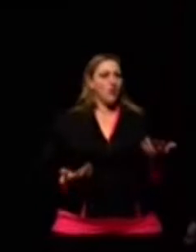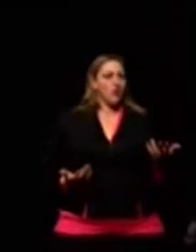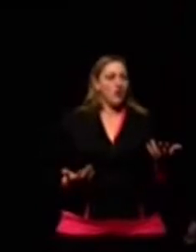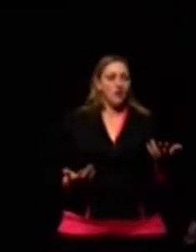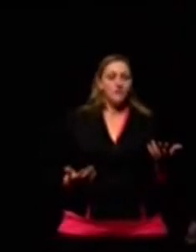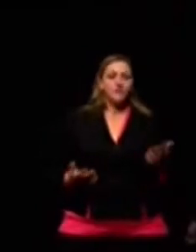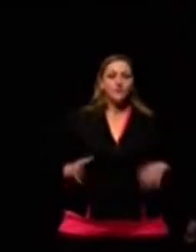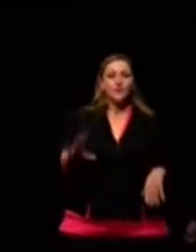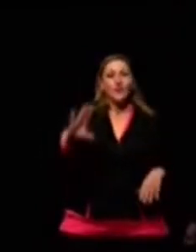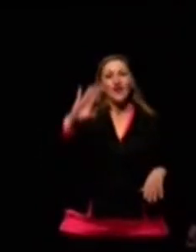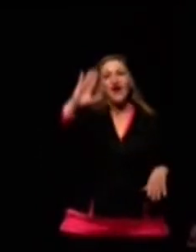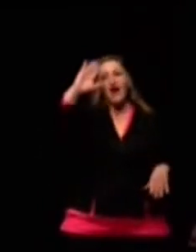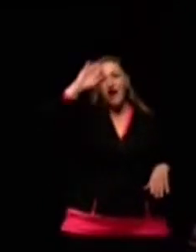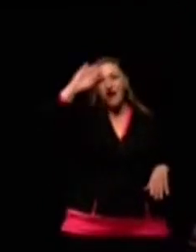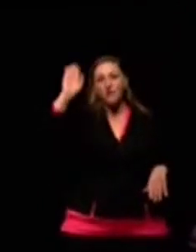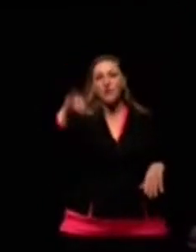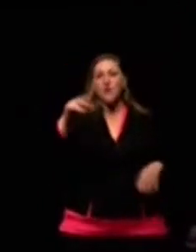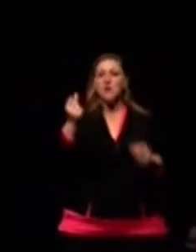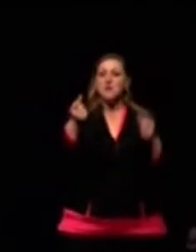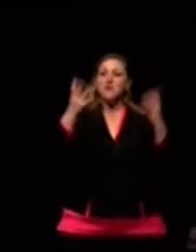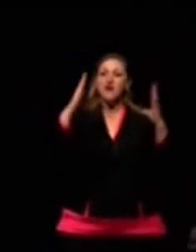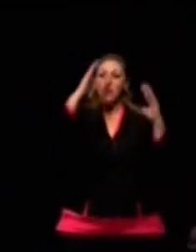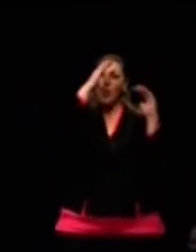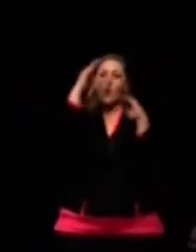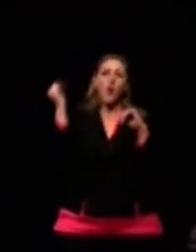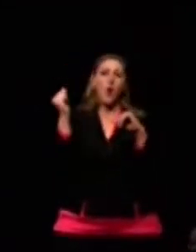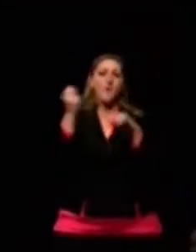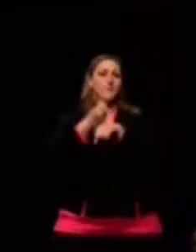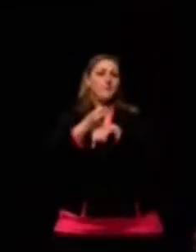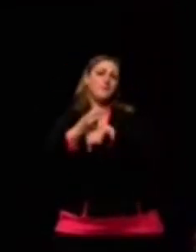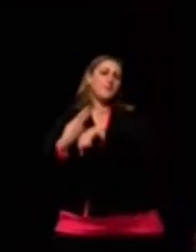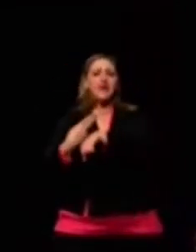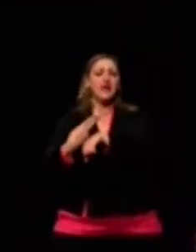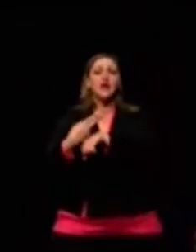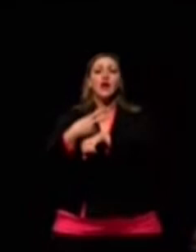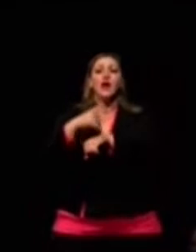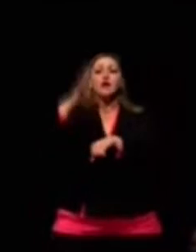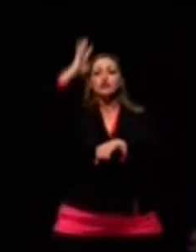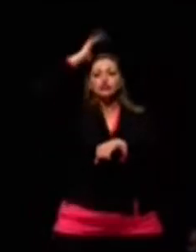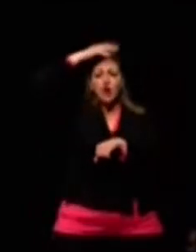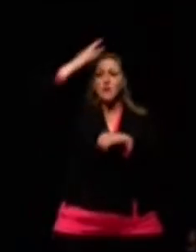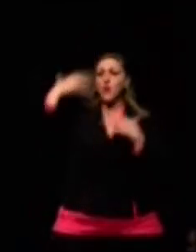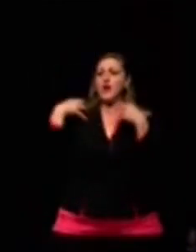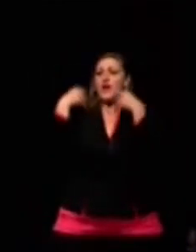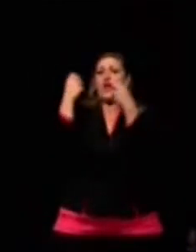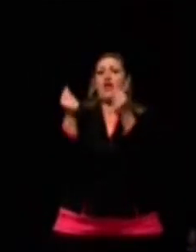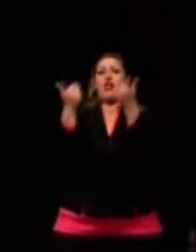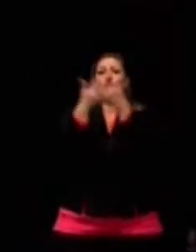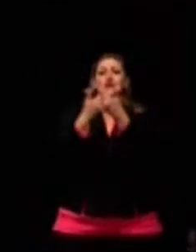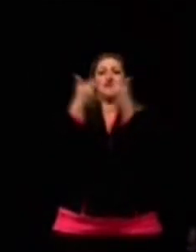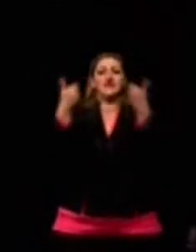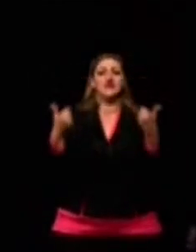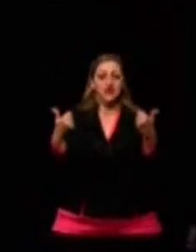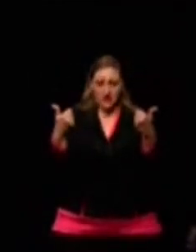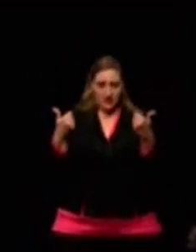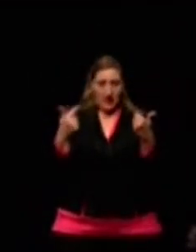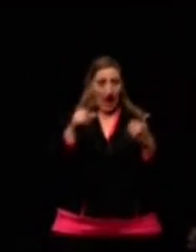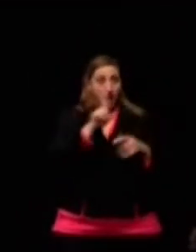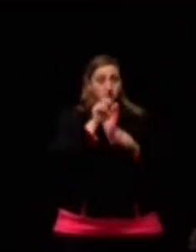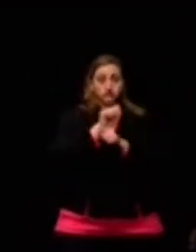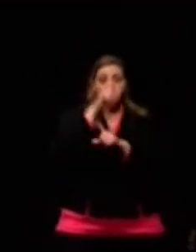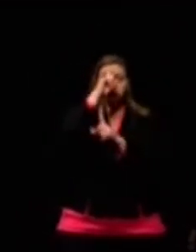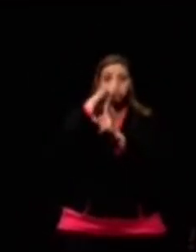I know many of us hoped that defeating Trump would start to heal our divisions. I certainly did.